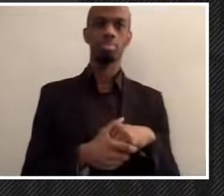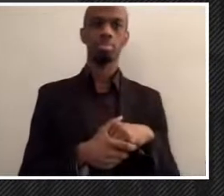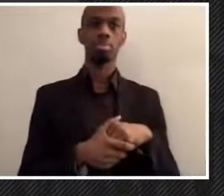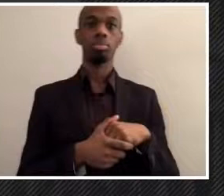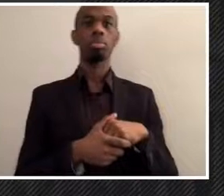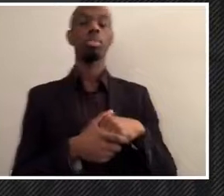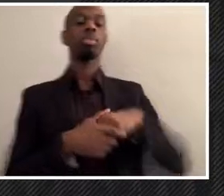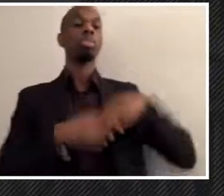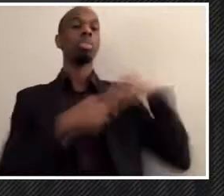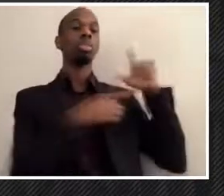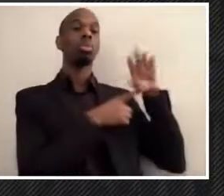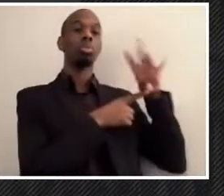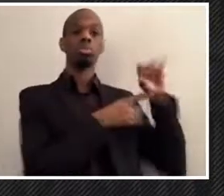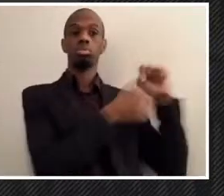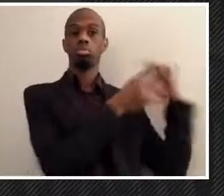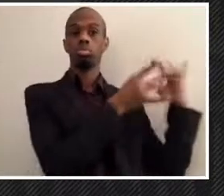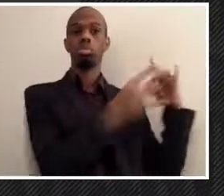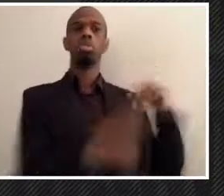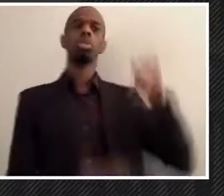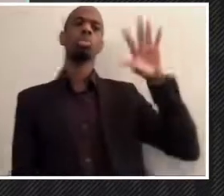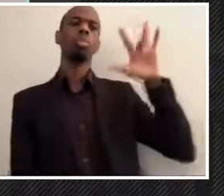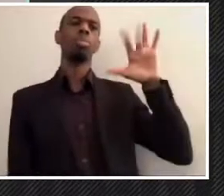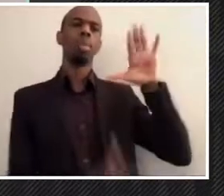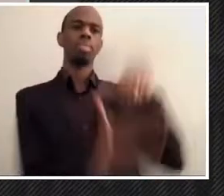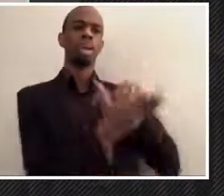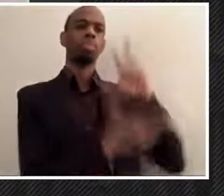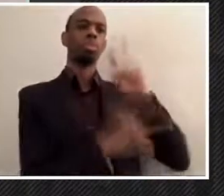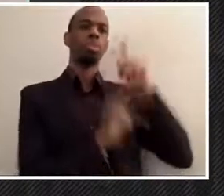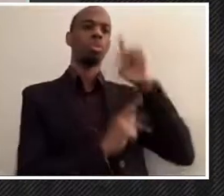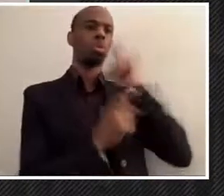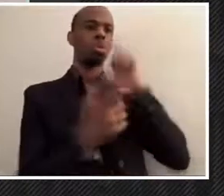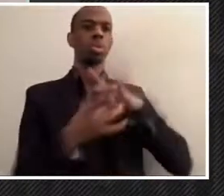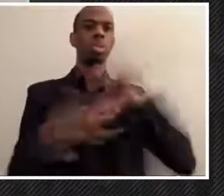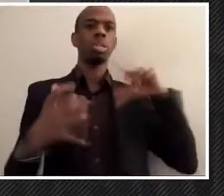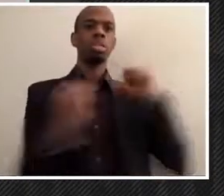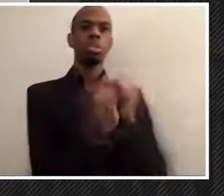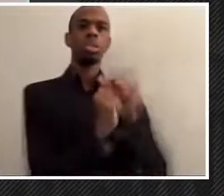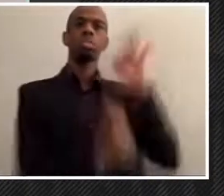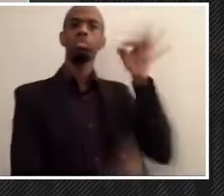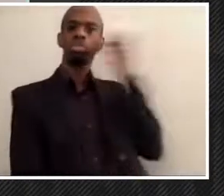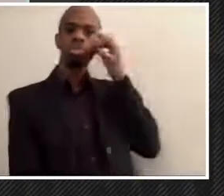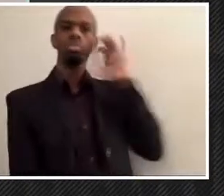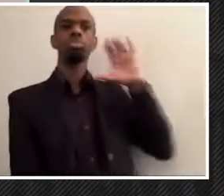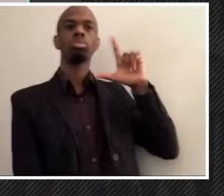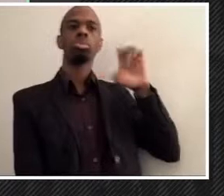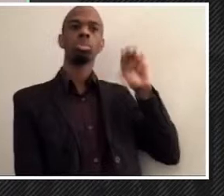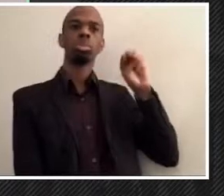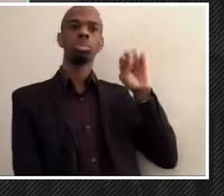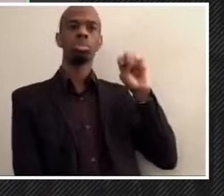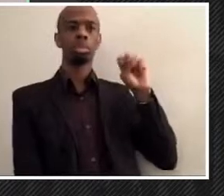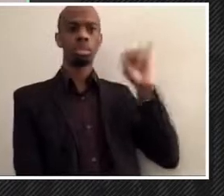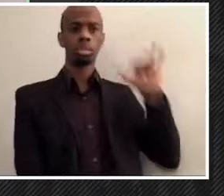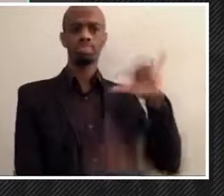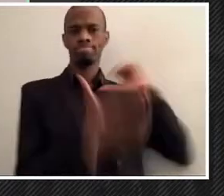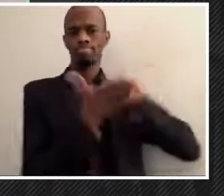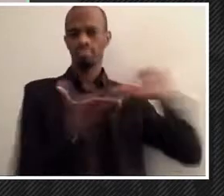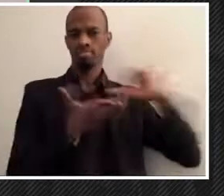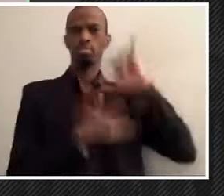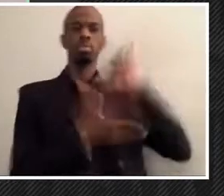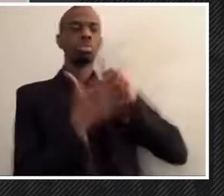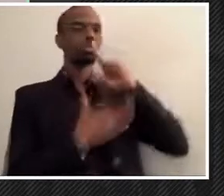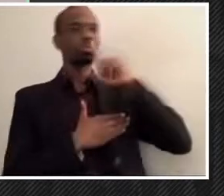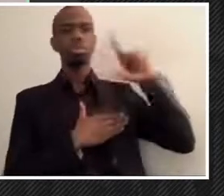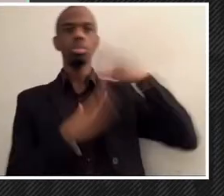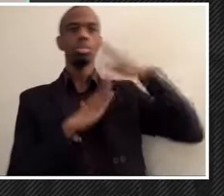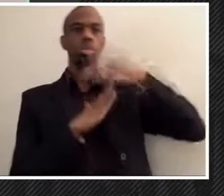25,000 people released through federal clemency has been, you know, the most recent bucket of work, but, you know, historically